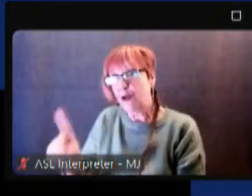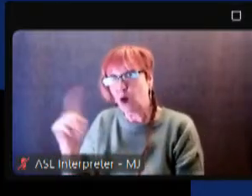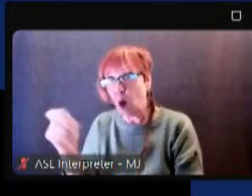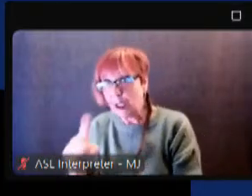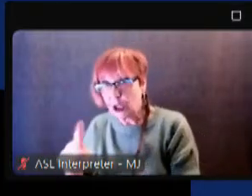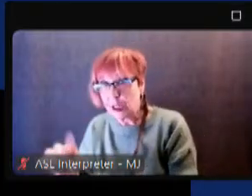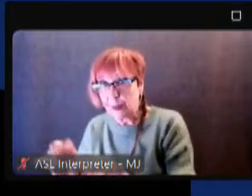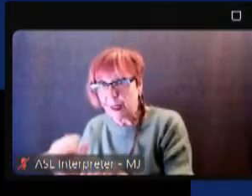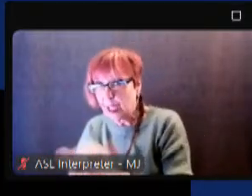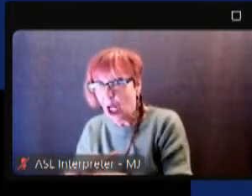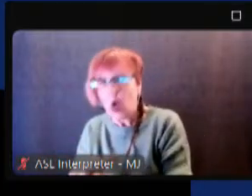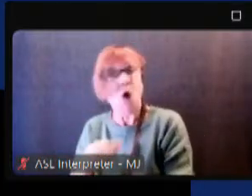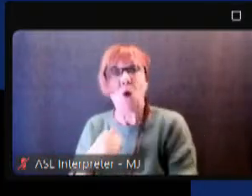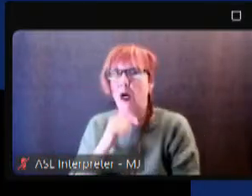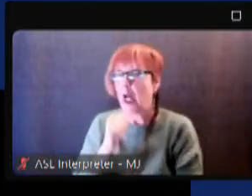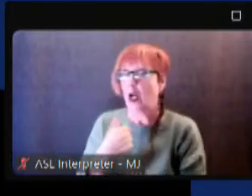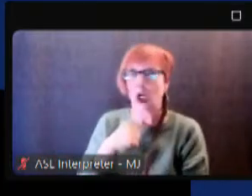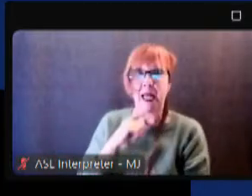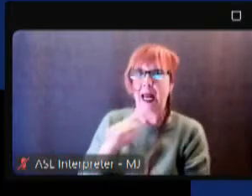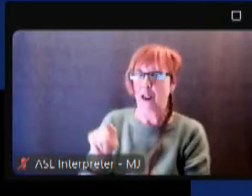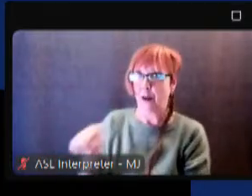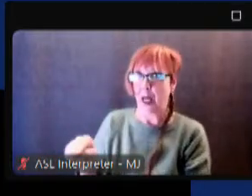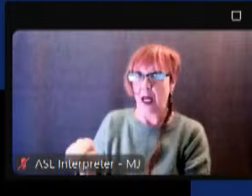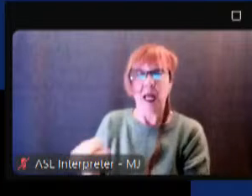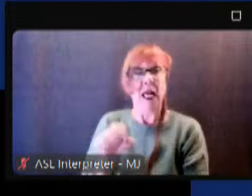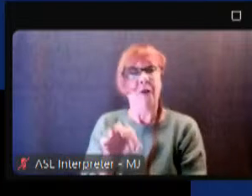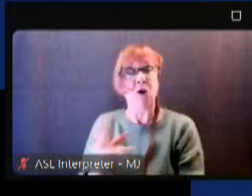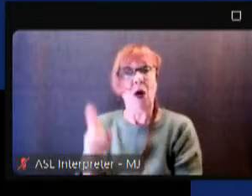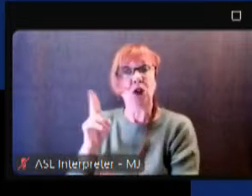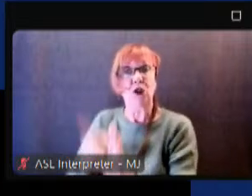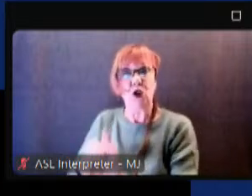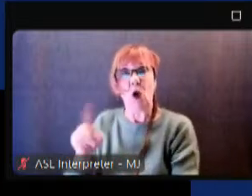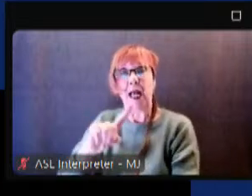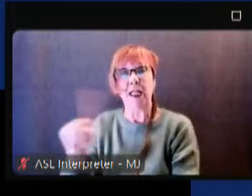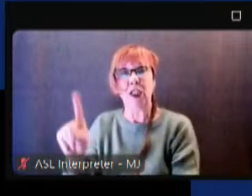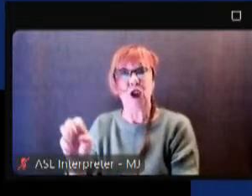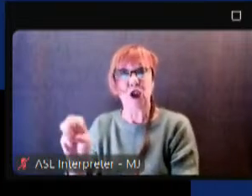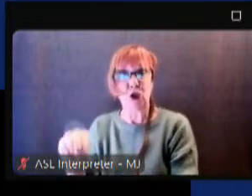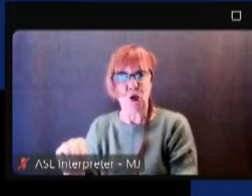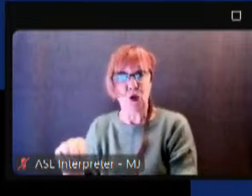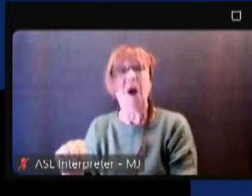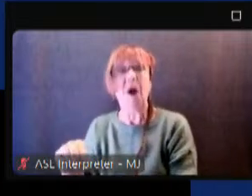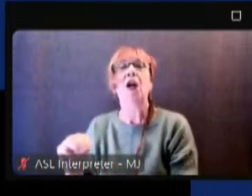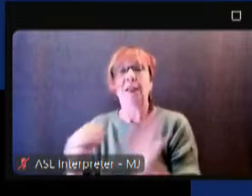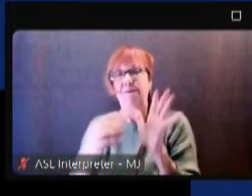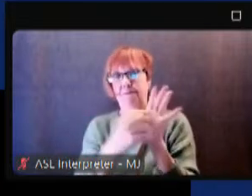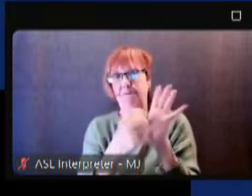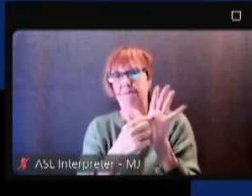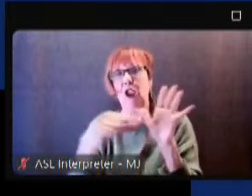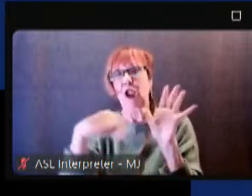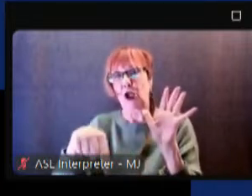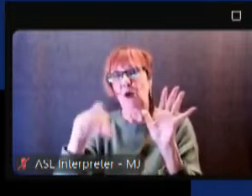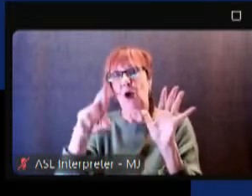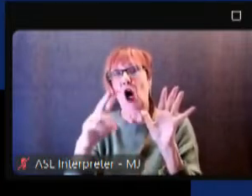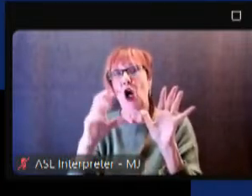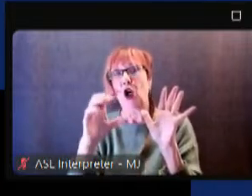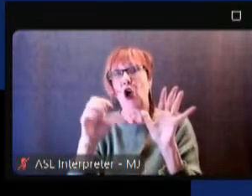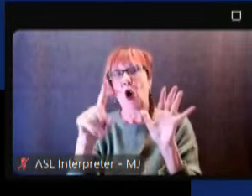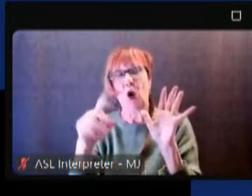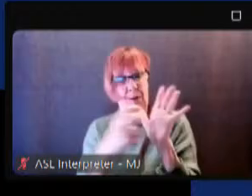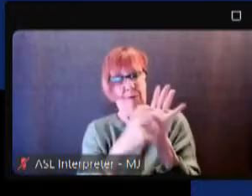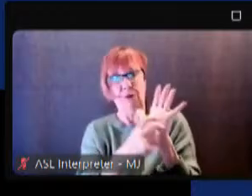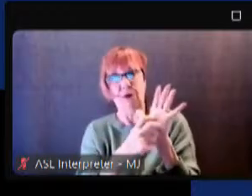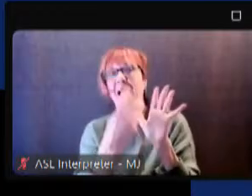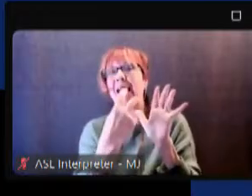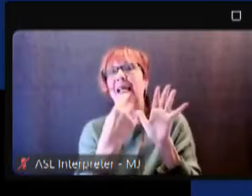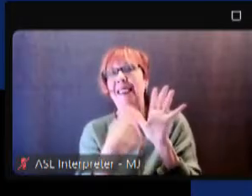chat will not be answered. To join us on Zoom, please scan the QR code on your screen. With that, Supervisor Barger, the